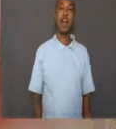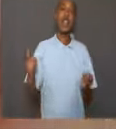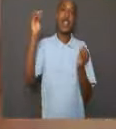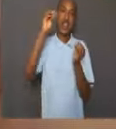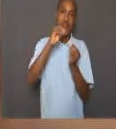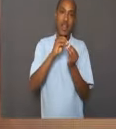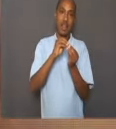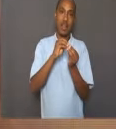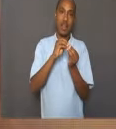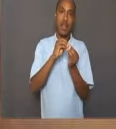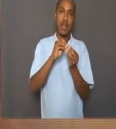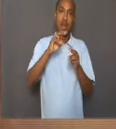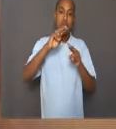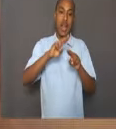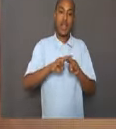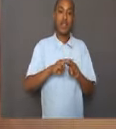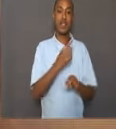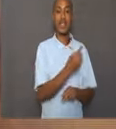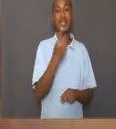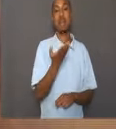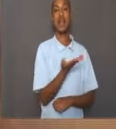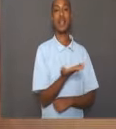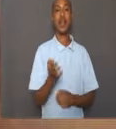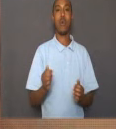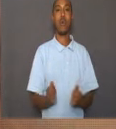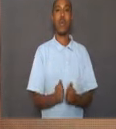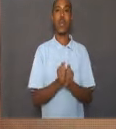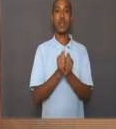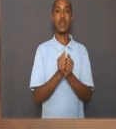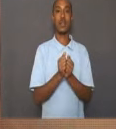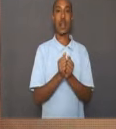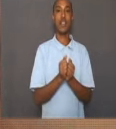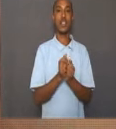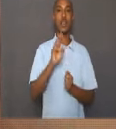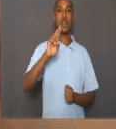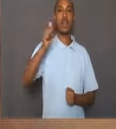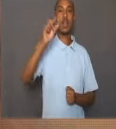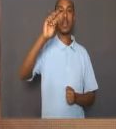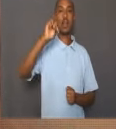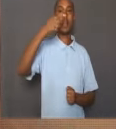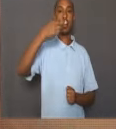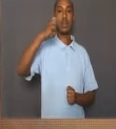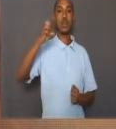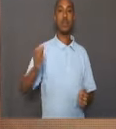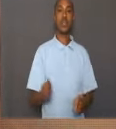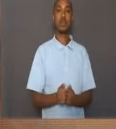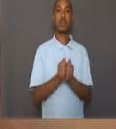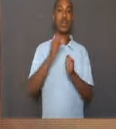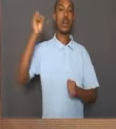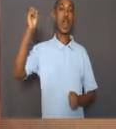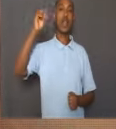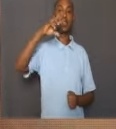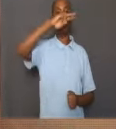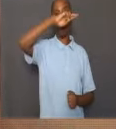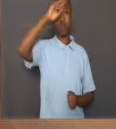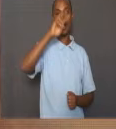Additionally, placing certain materials within range of these suspicious rays caused